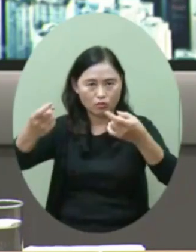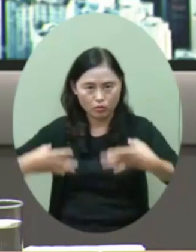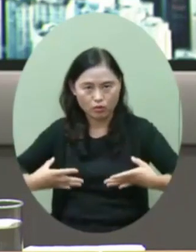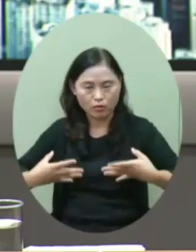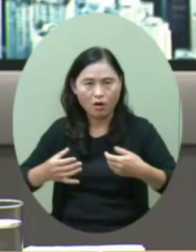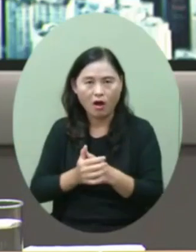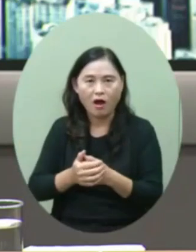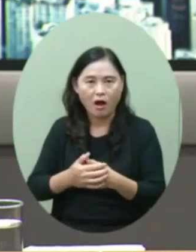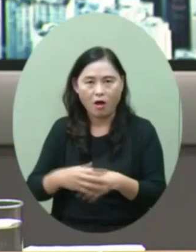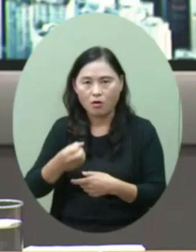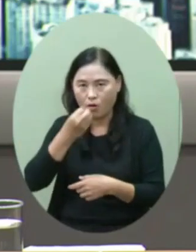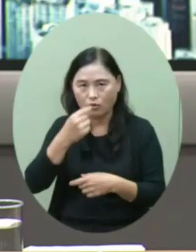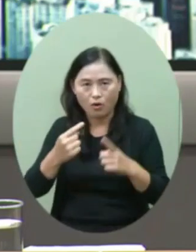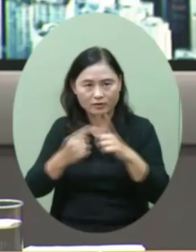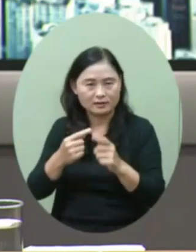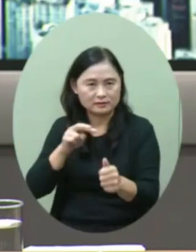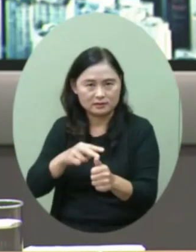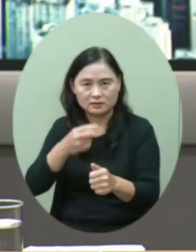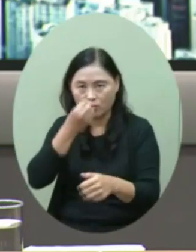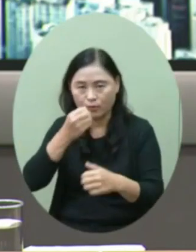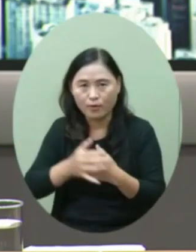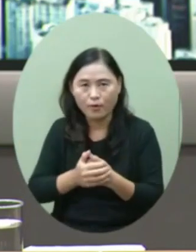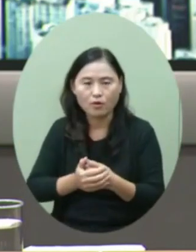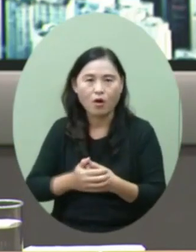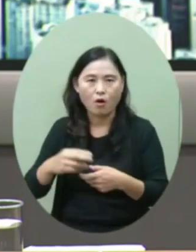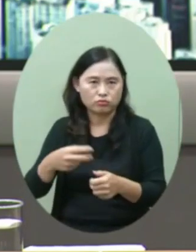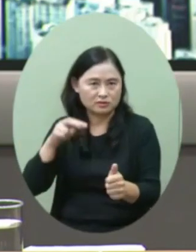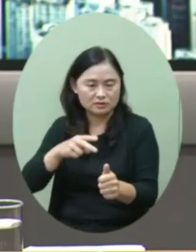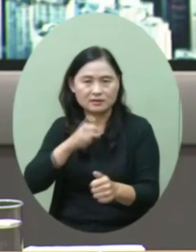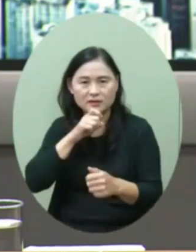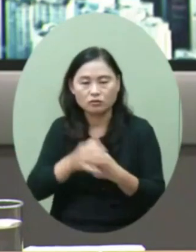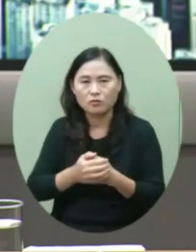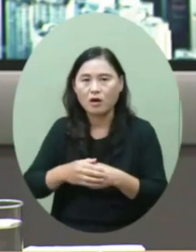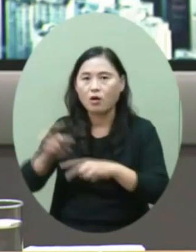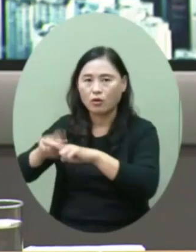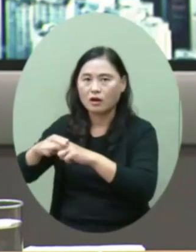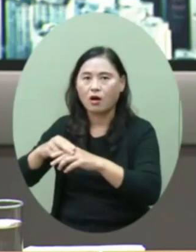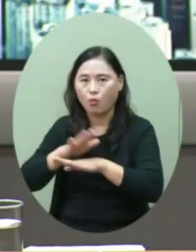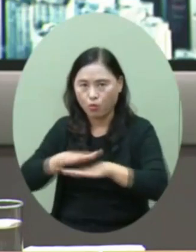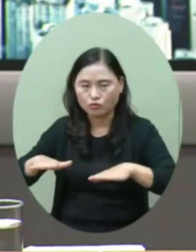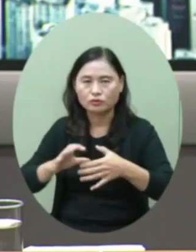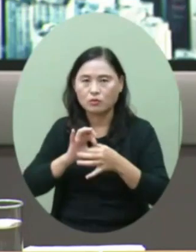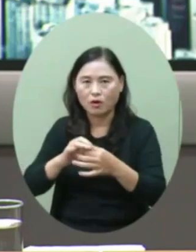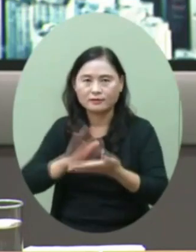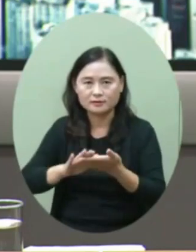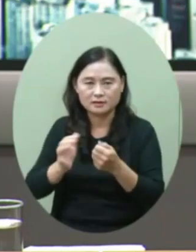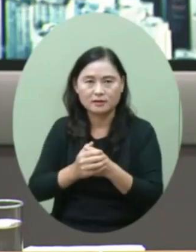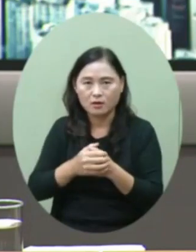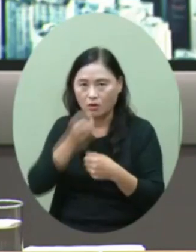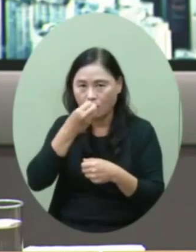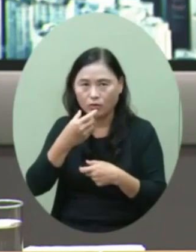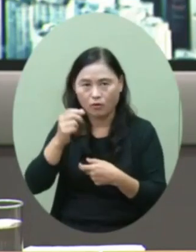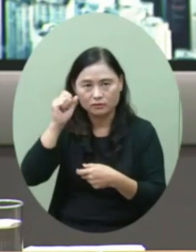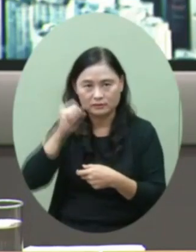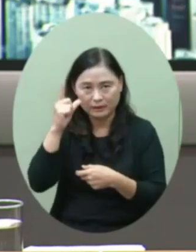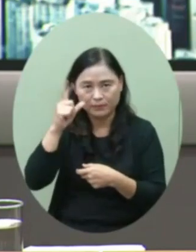account in enacting the law, and that is to ensure the faithful implementation